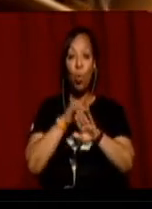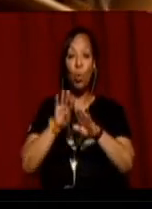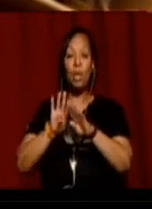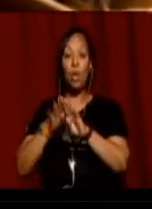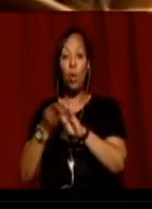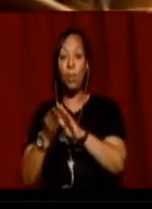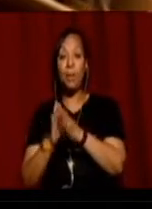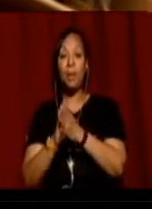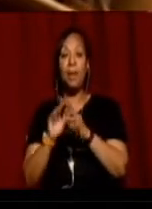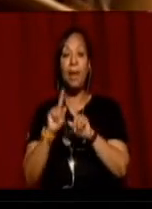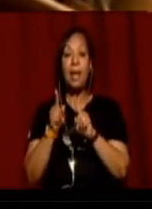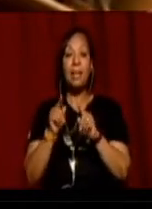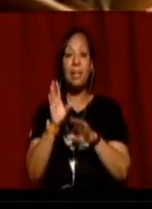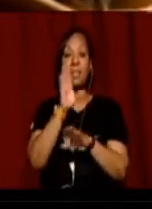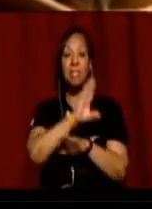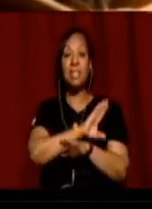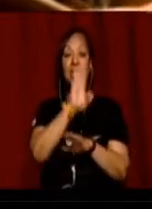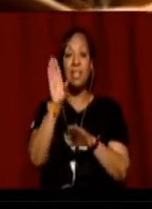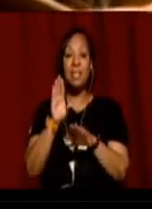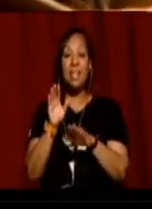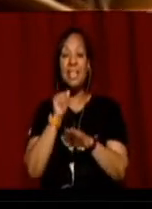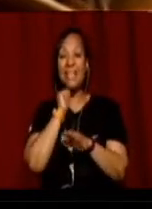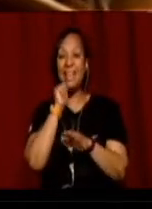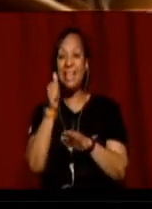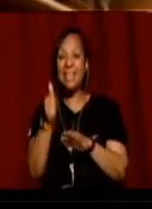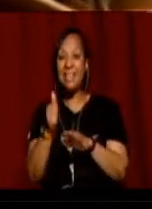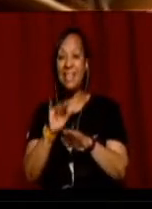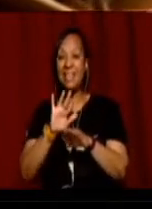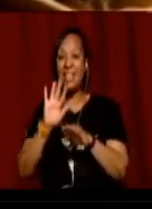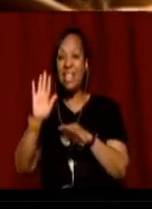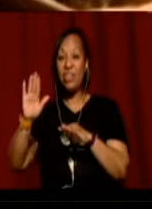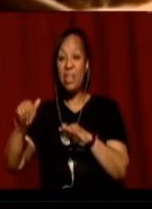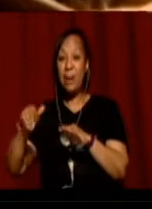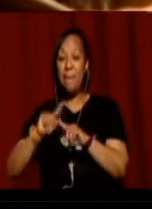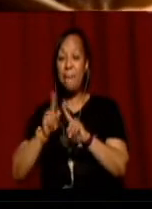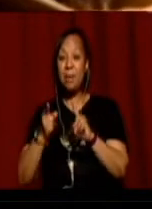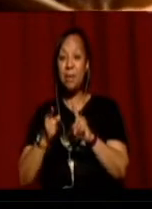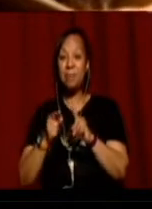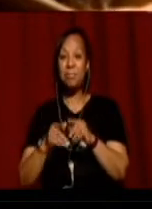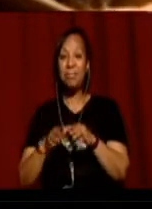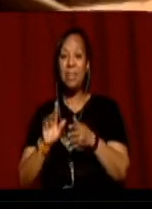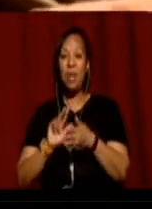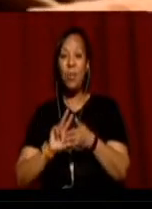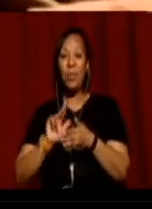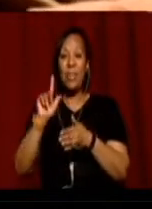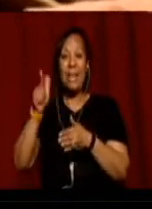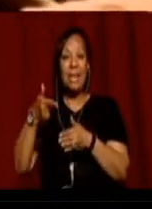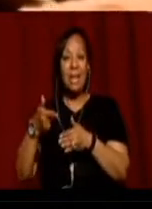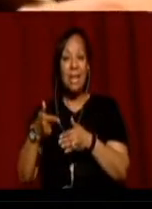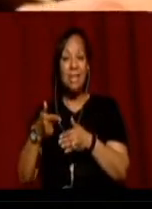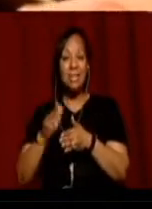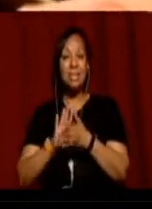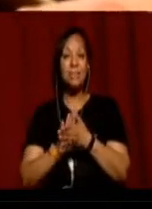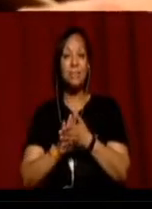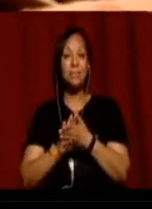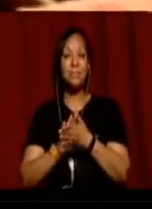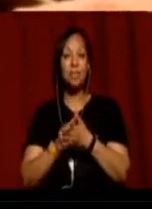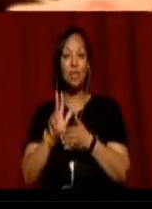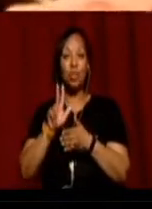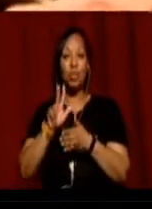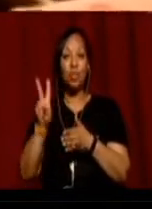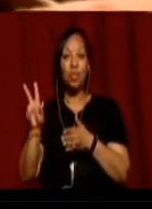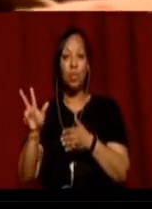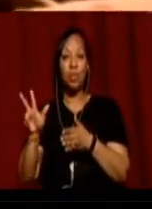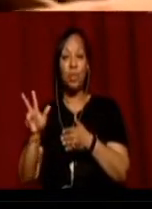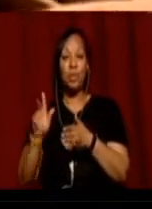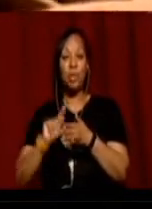society. And the city of Chicago isn't quite at stage 3. They will reach that probably within the next, I would imagine, 2 to 3